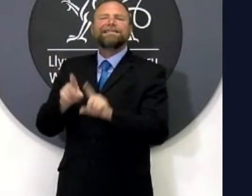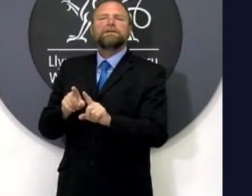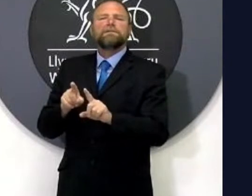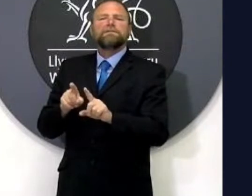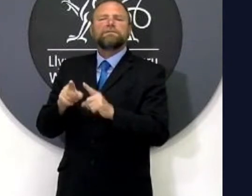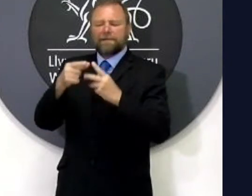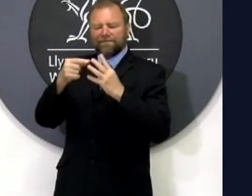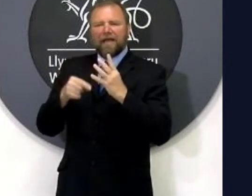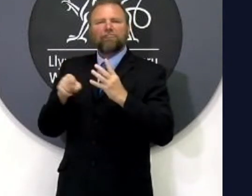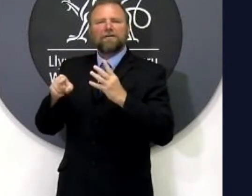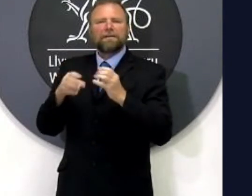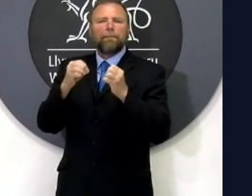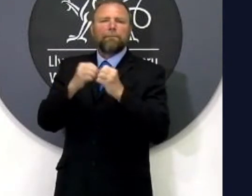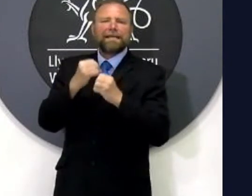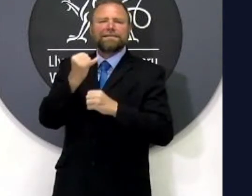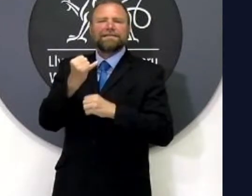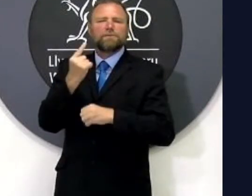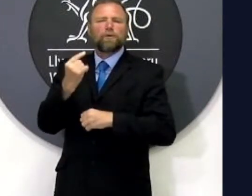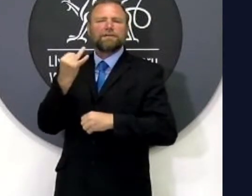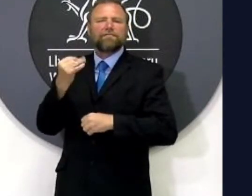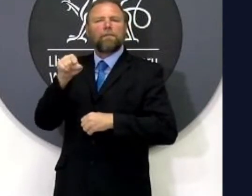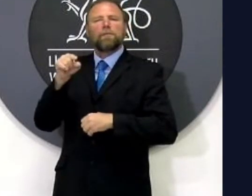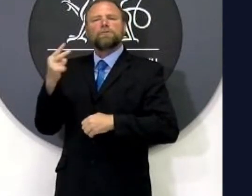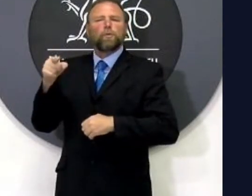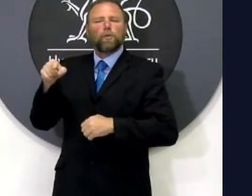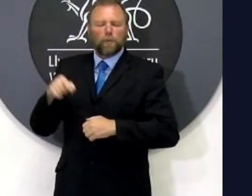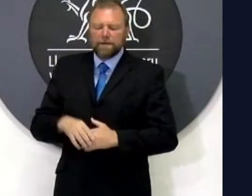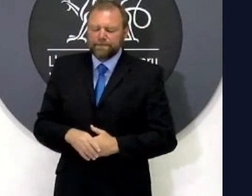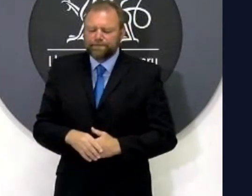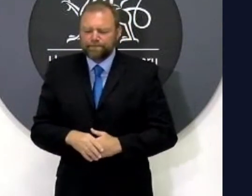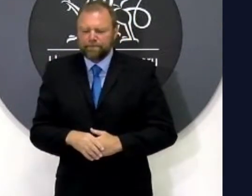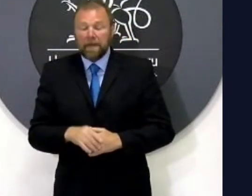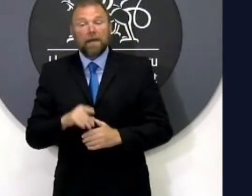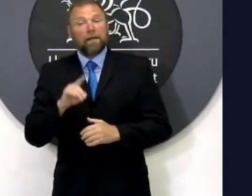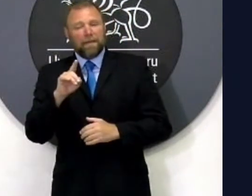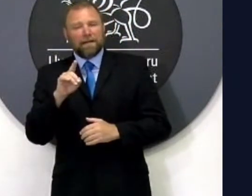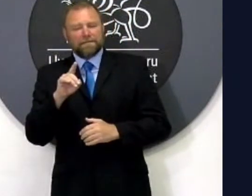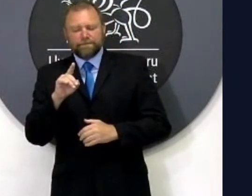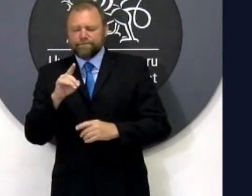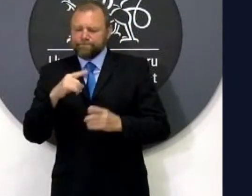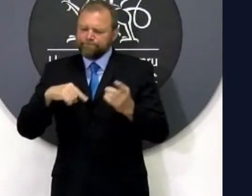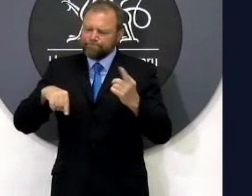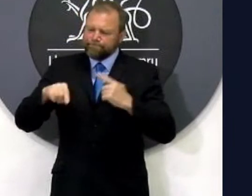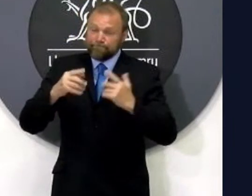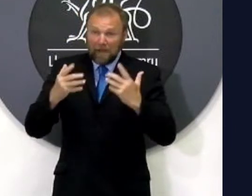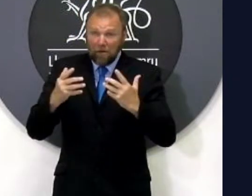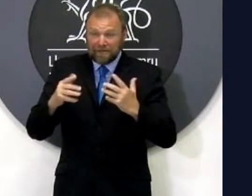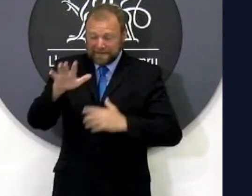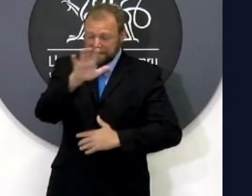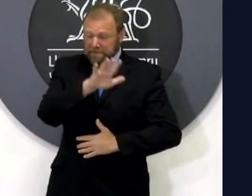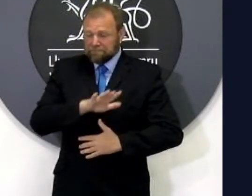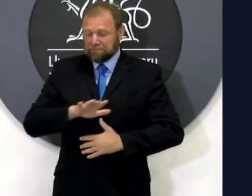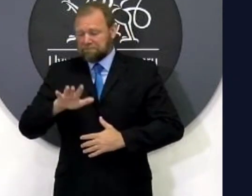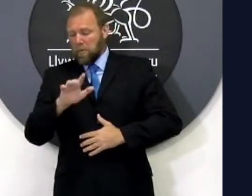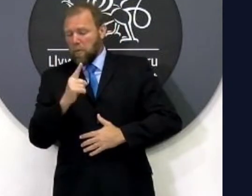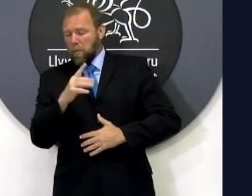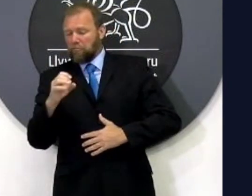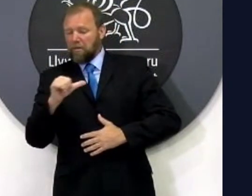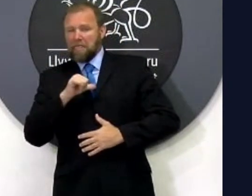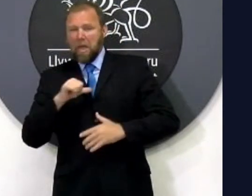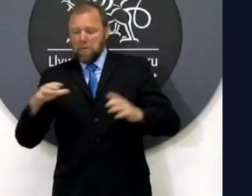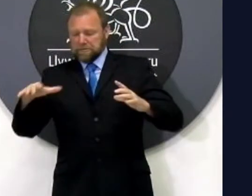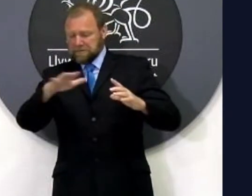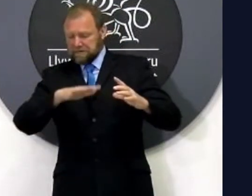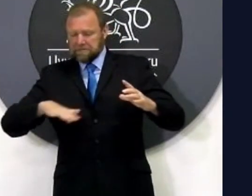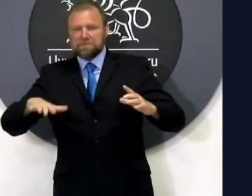India, B617.2 it's also called. But there are currently around 57 cases that have